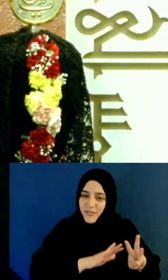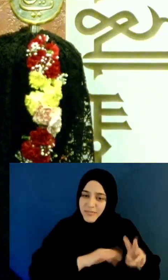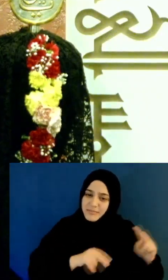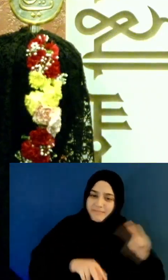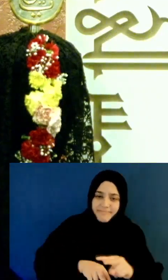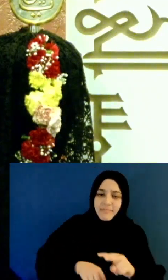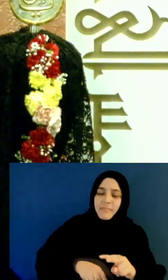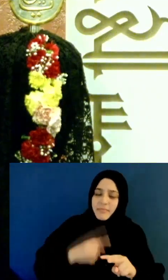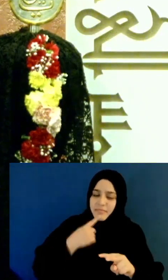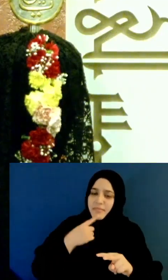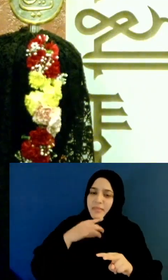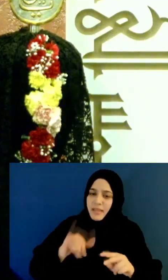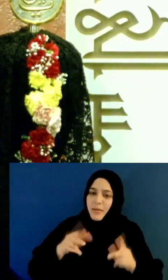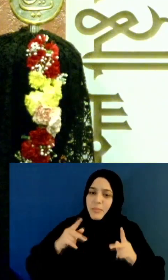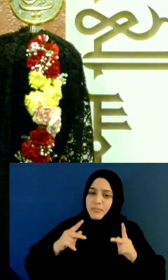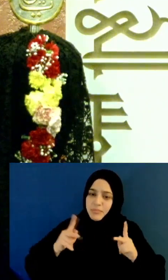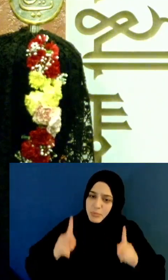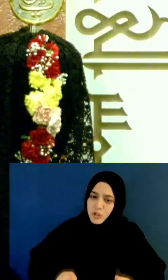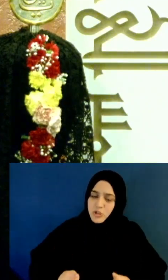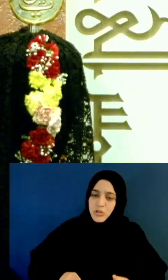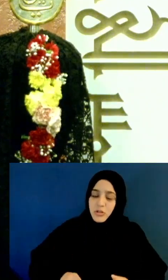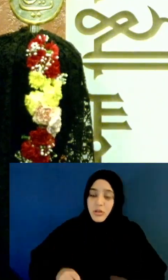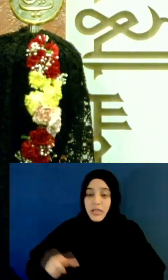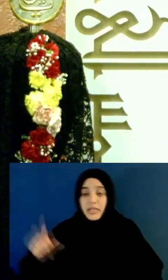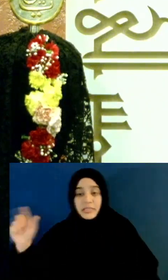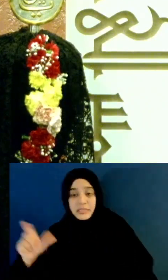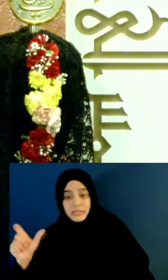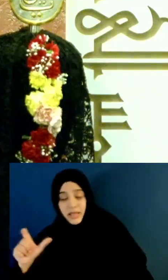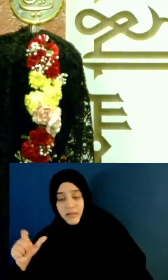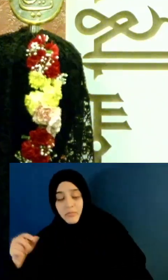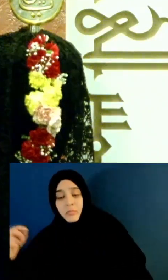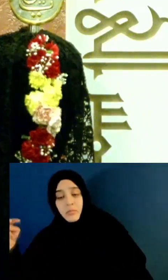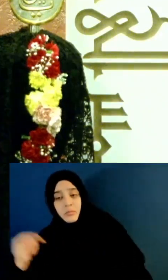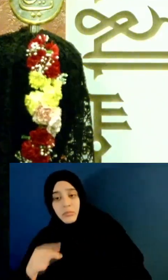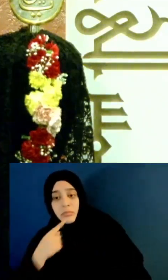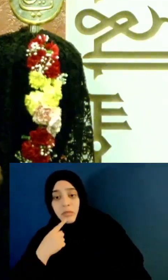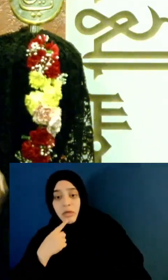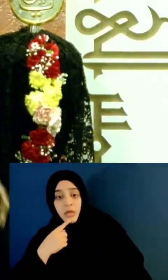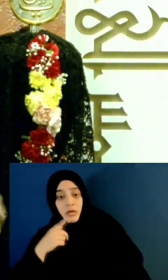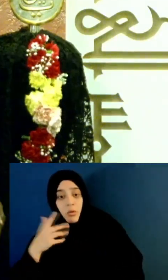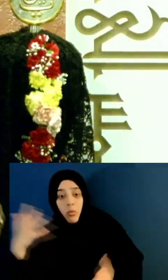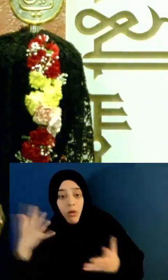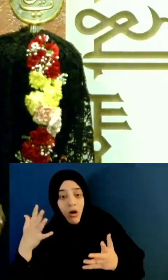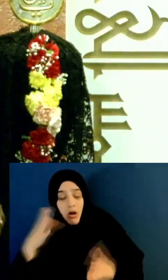But from the Islamic perspective, central to life is God.